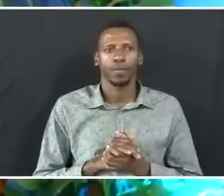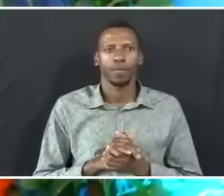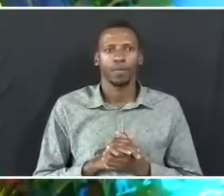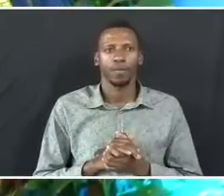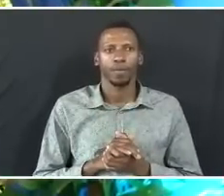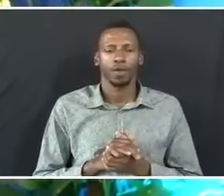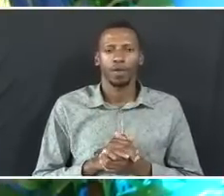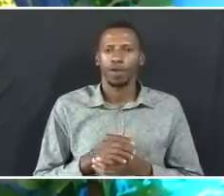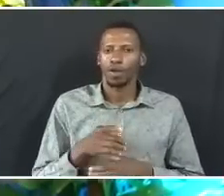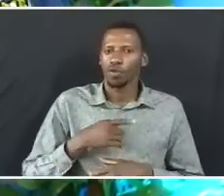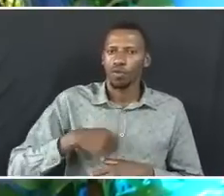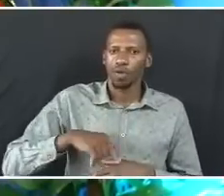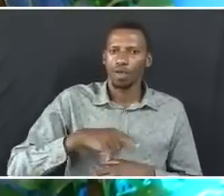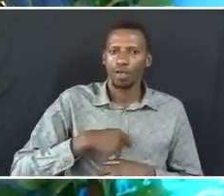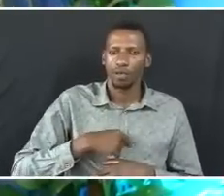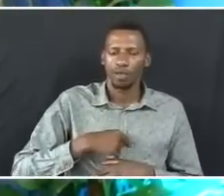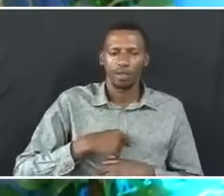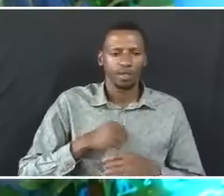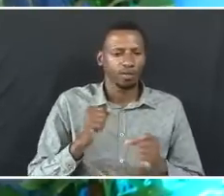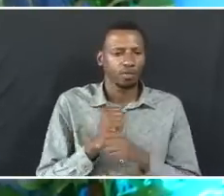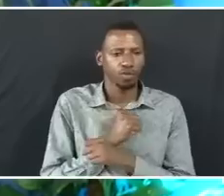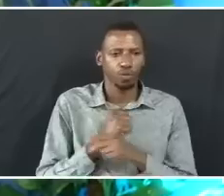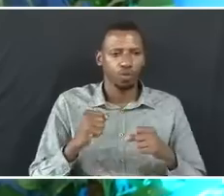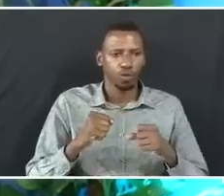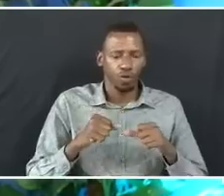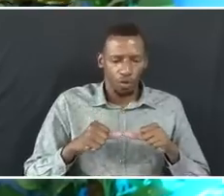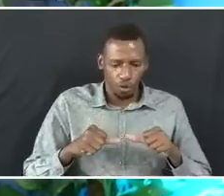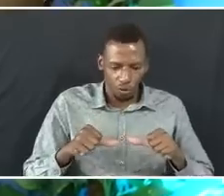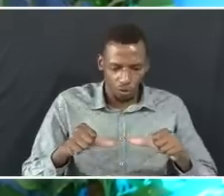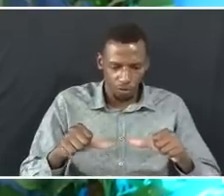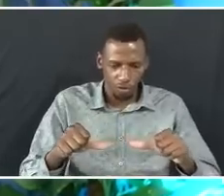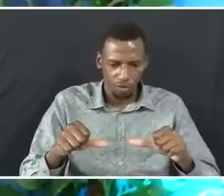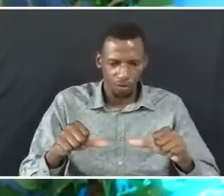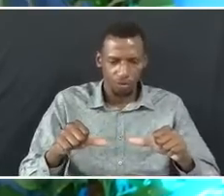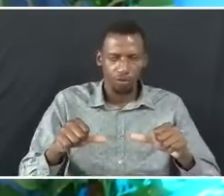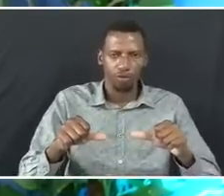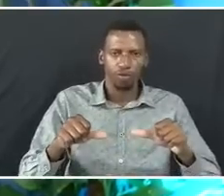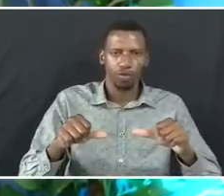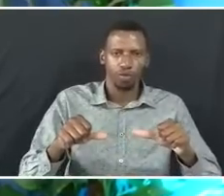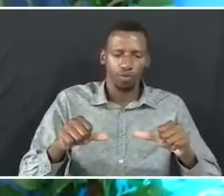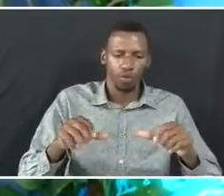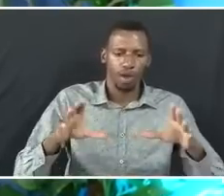We cannot continue to perpetuate the evils of our fathers.